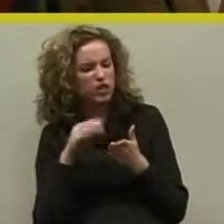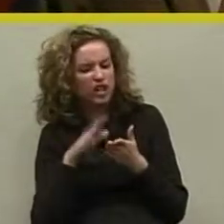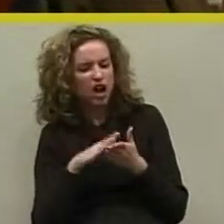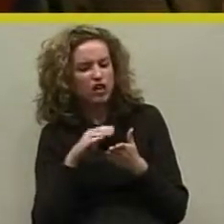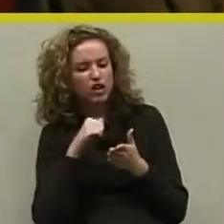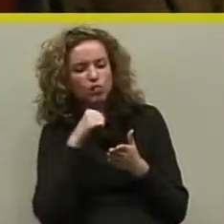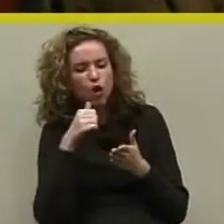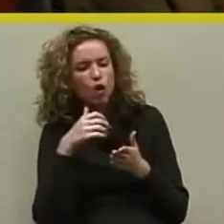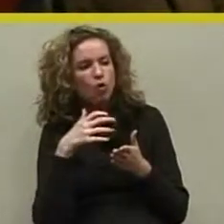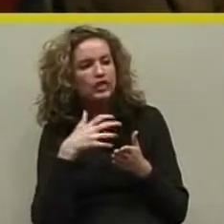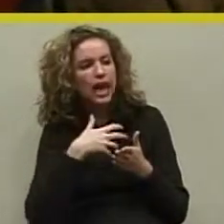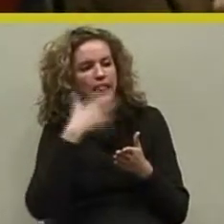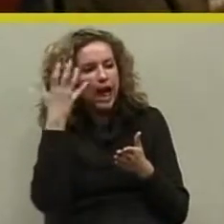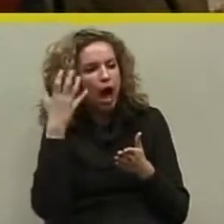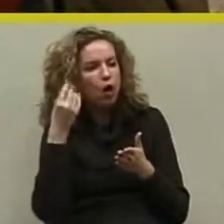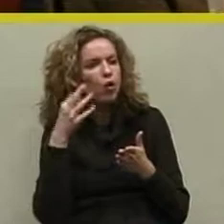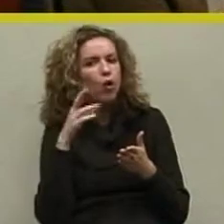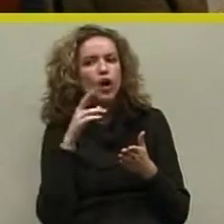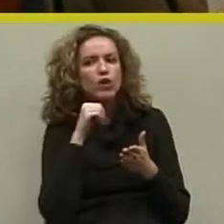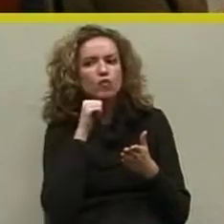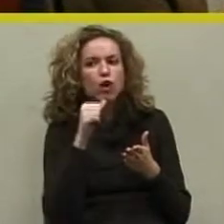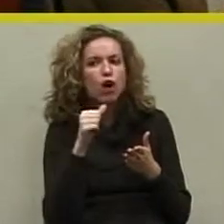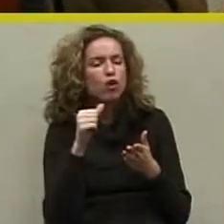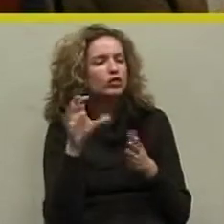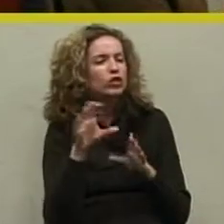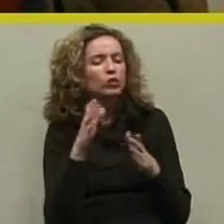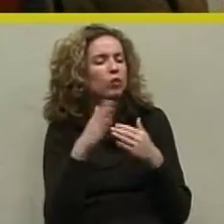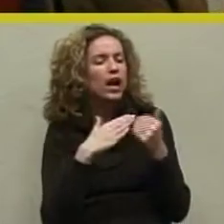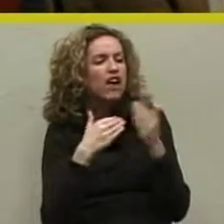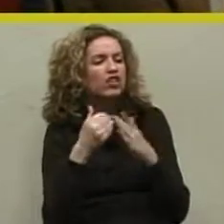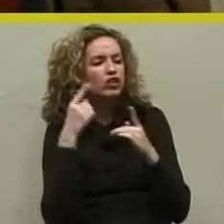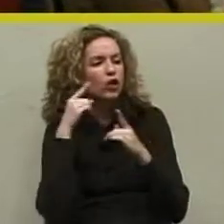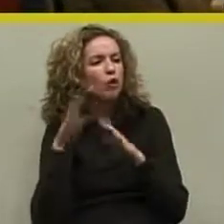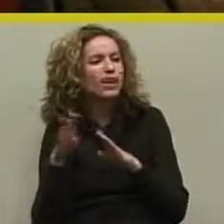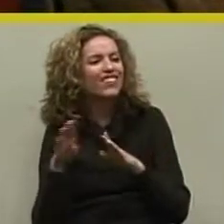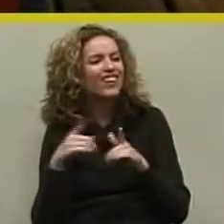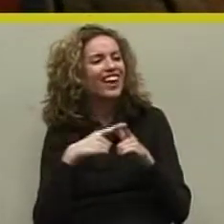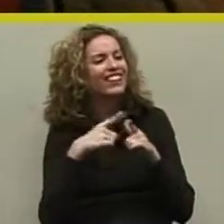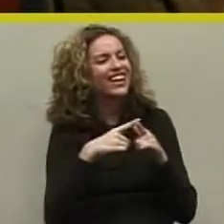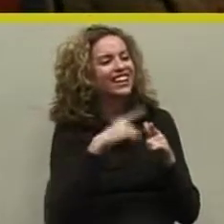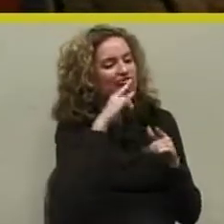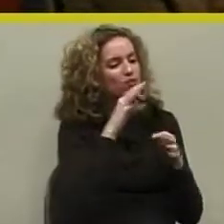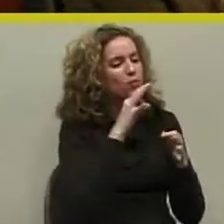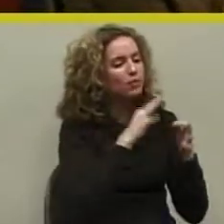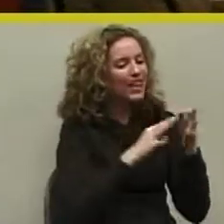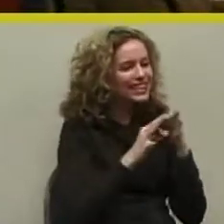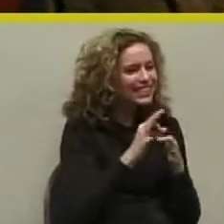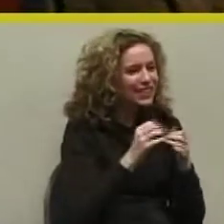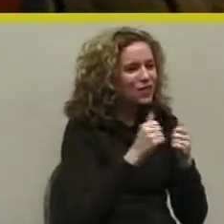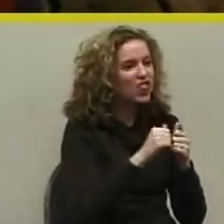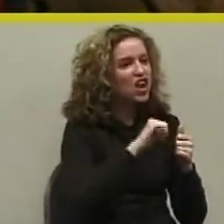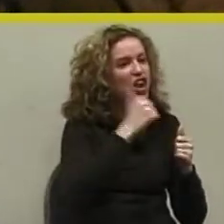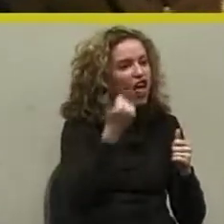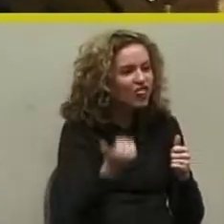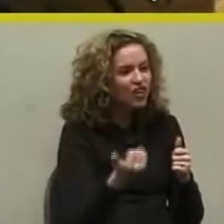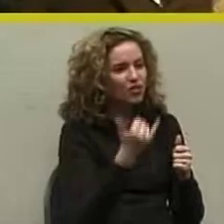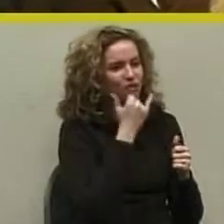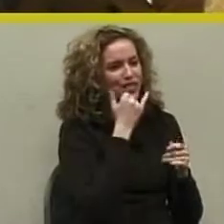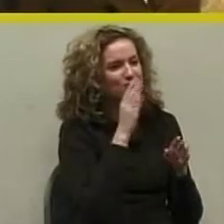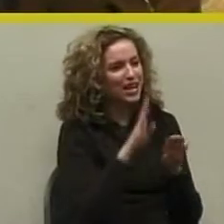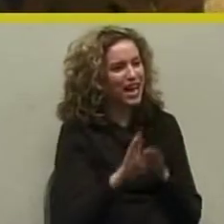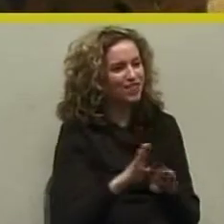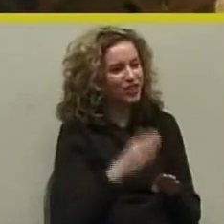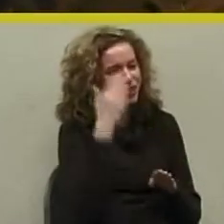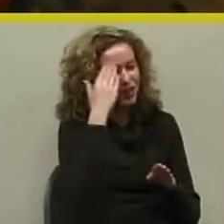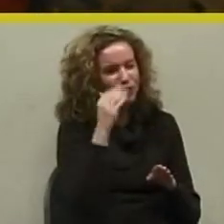not do that as their goal behavior, and then the kids just replace it with another misbehavior. Right. So does that